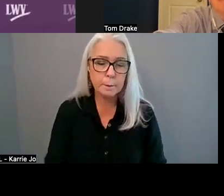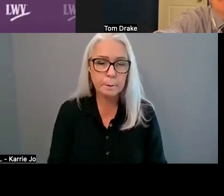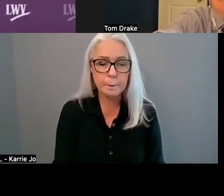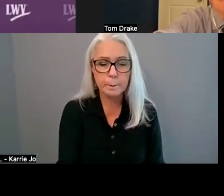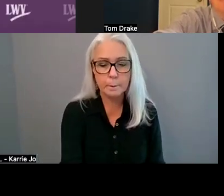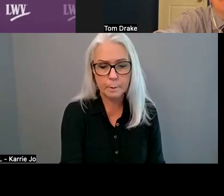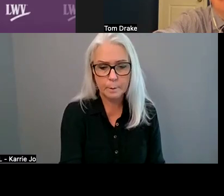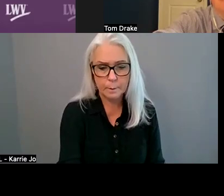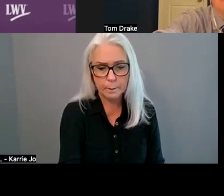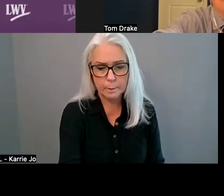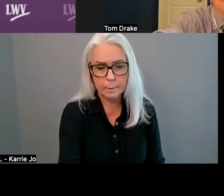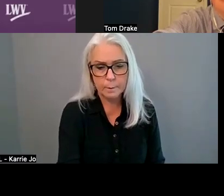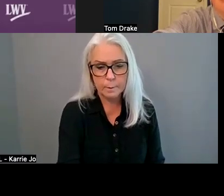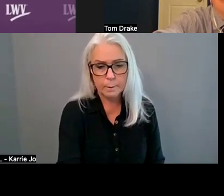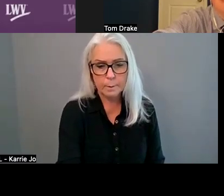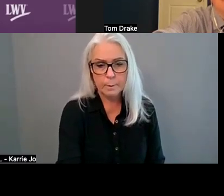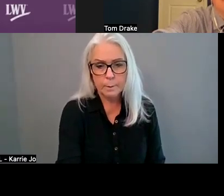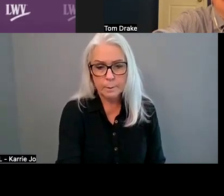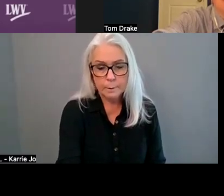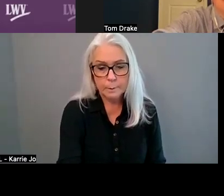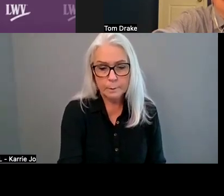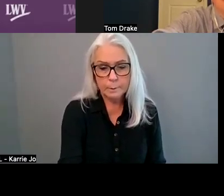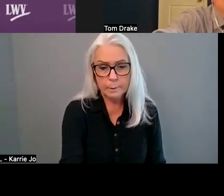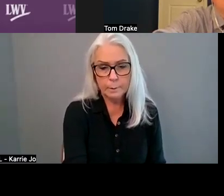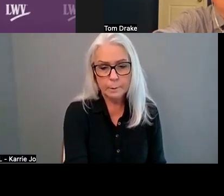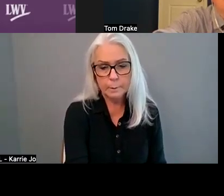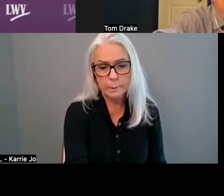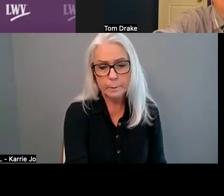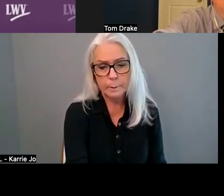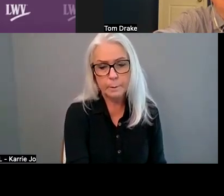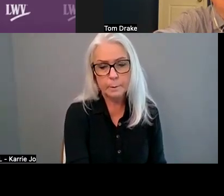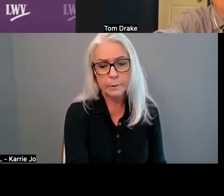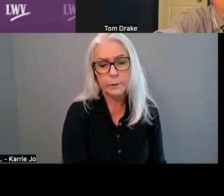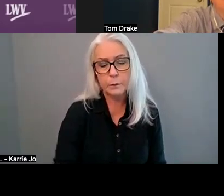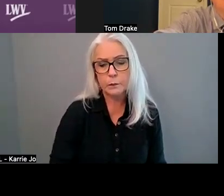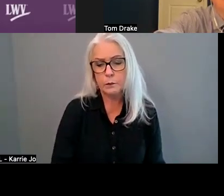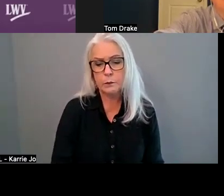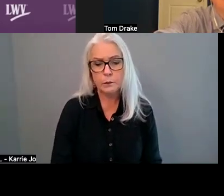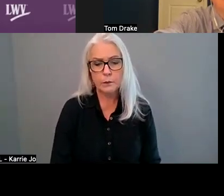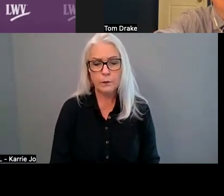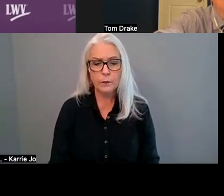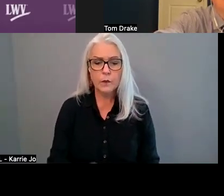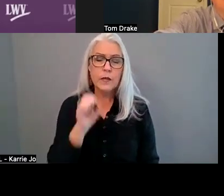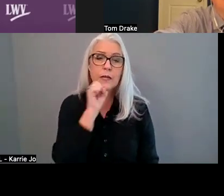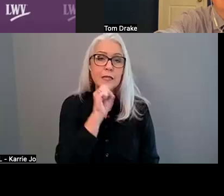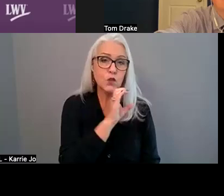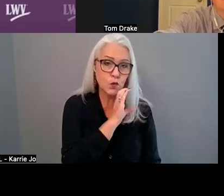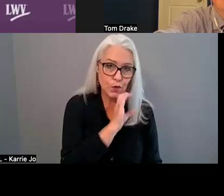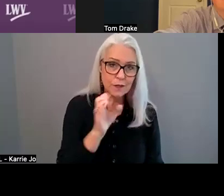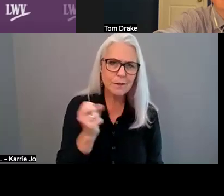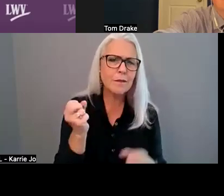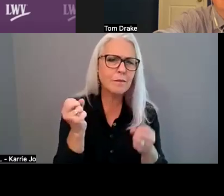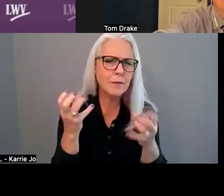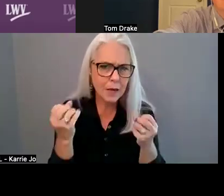Moving on. Senior residents provide an invaluable service to the community as active volunteers, yet with increasing